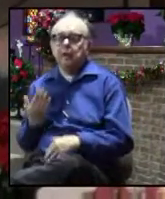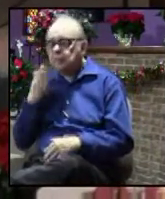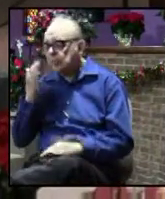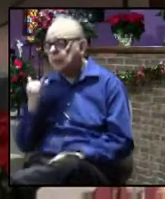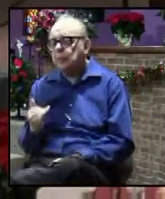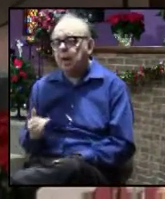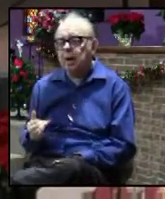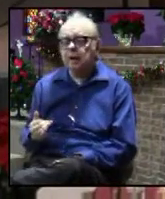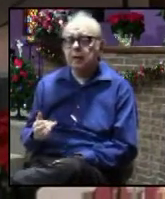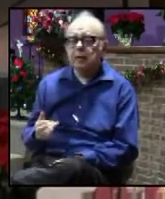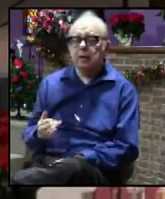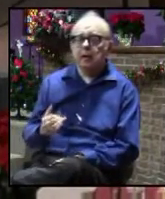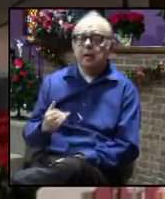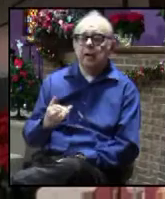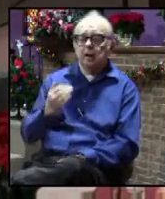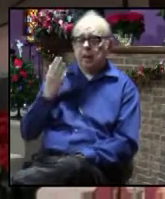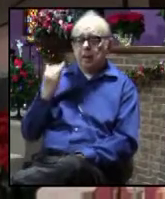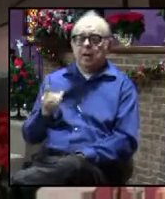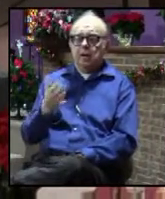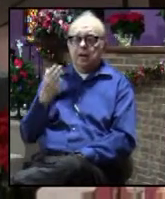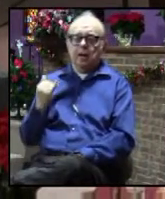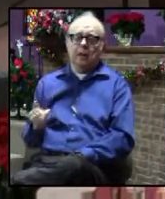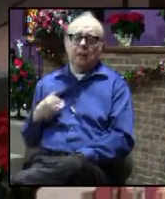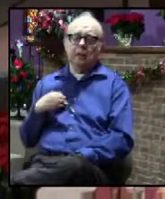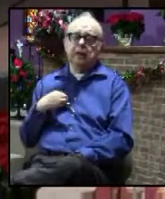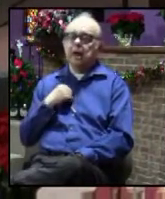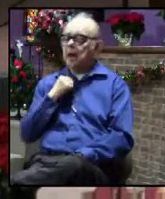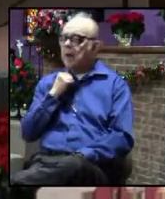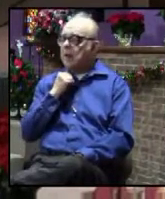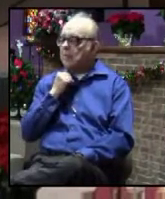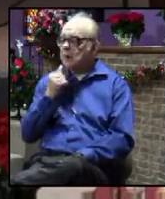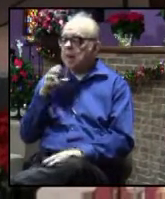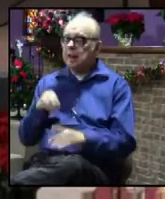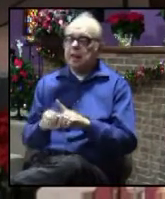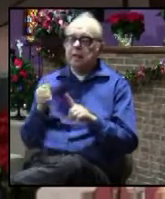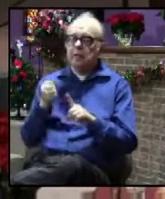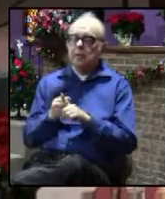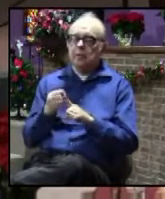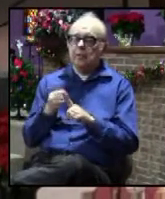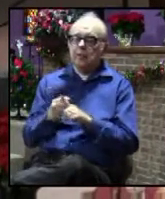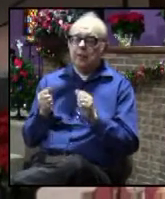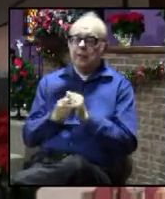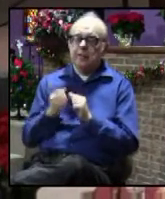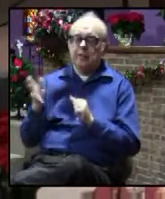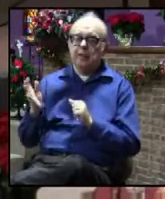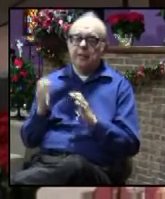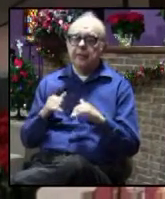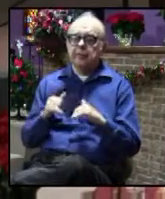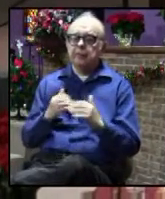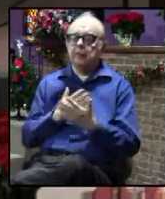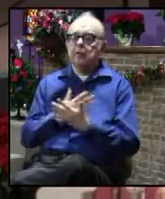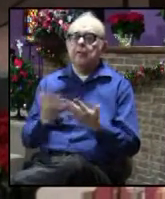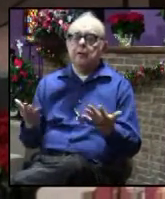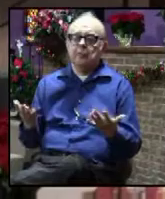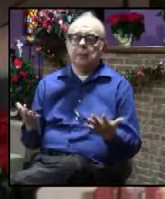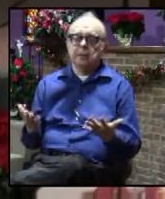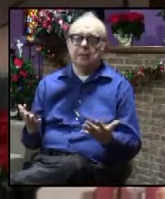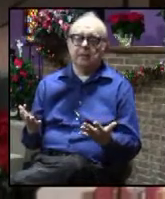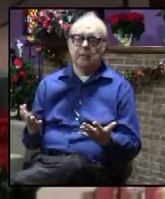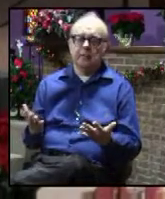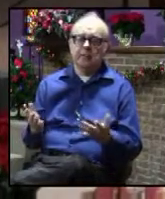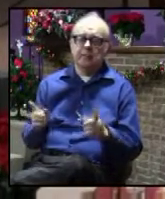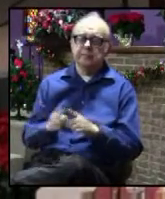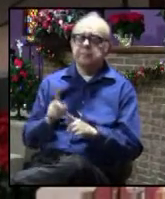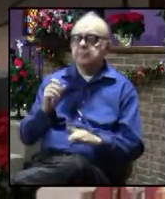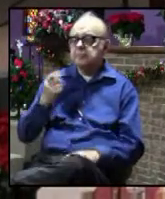why. The why is because we've got out of rhythm. And things have begun to fall apart. But you